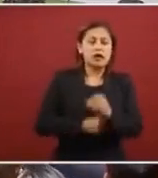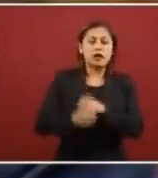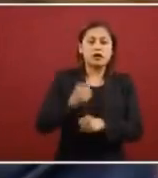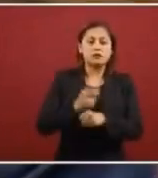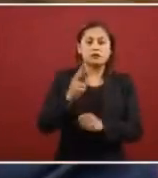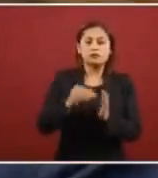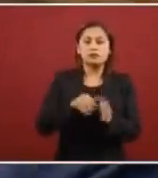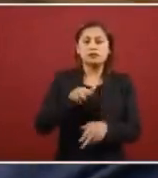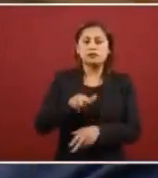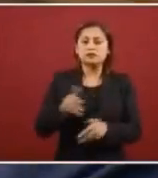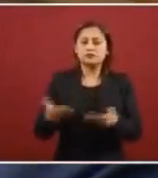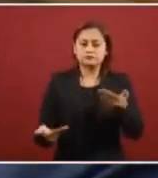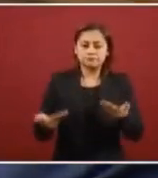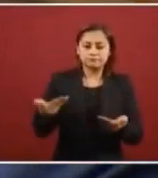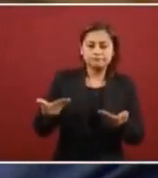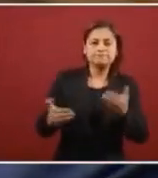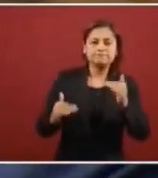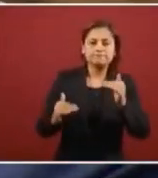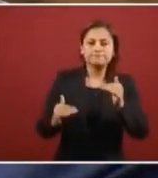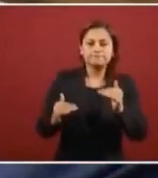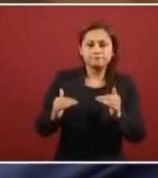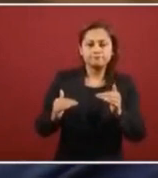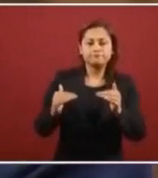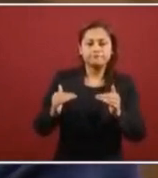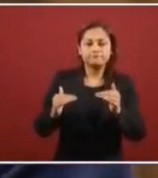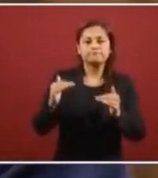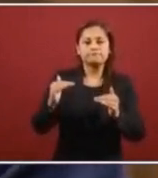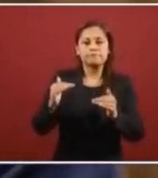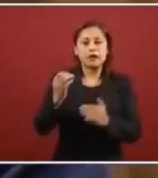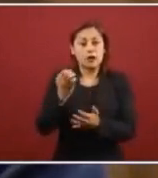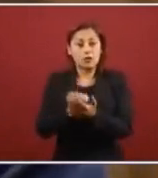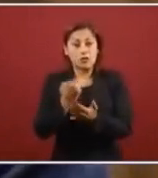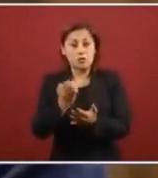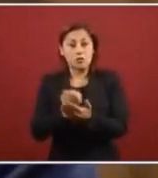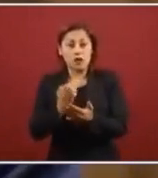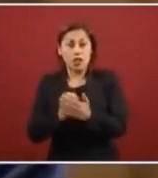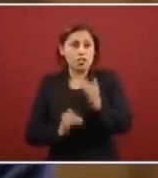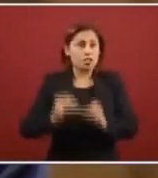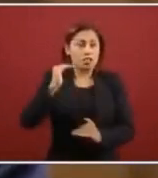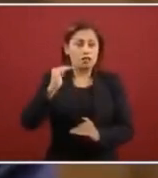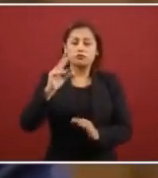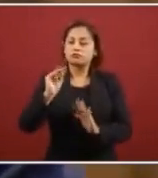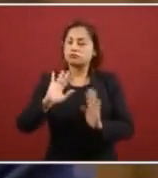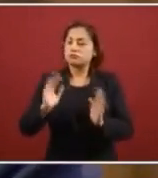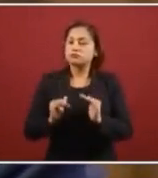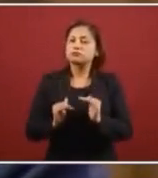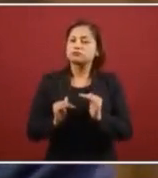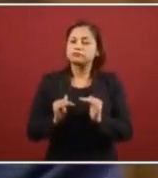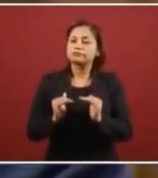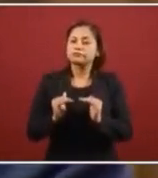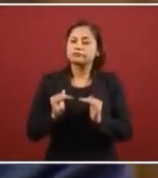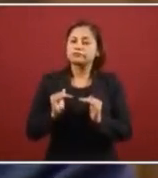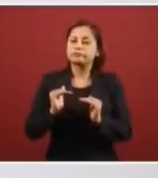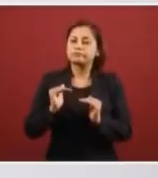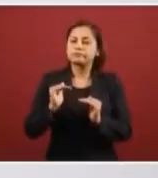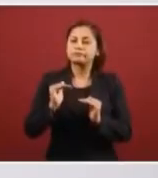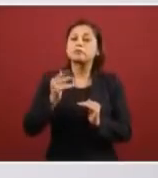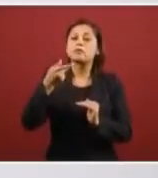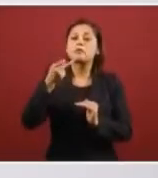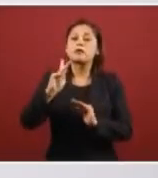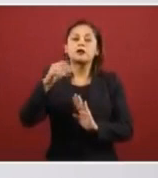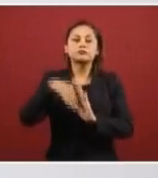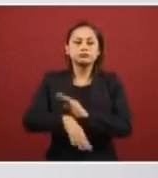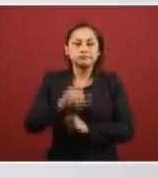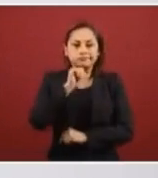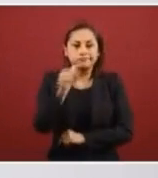the economy is growing slowly it's true but we're not in